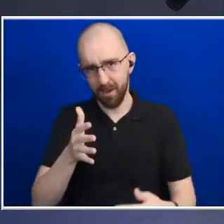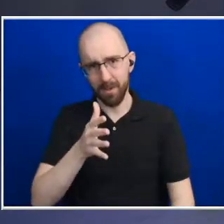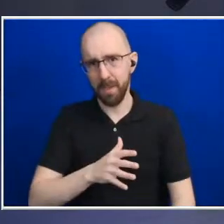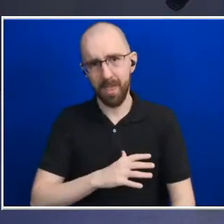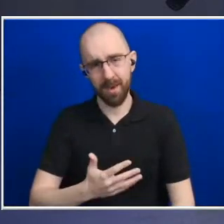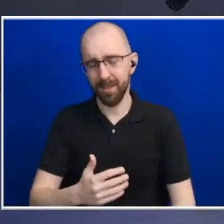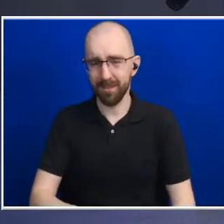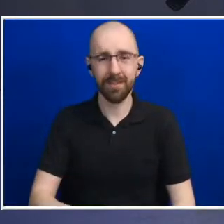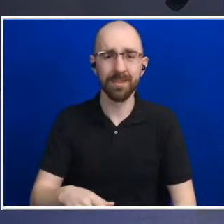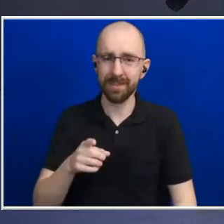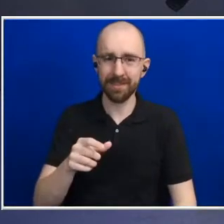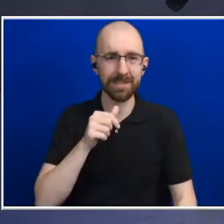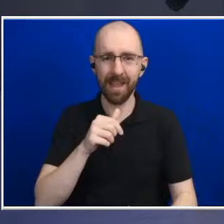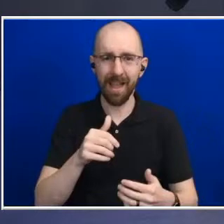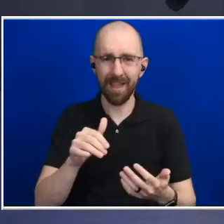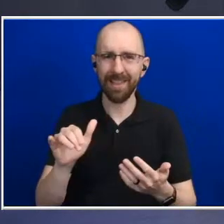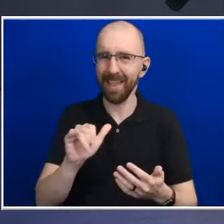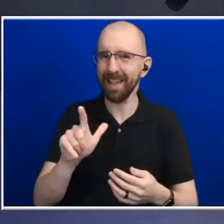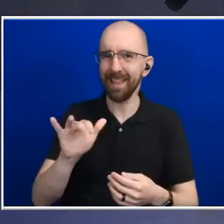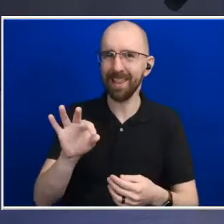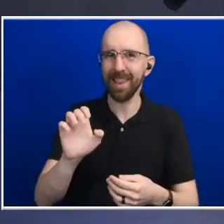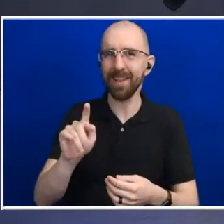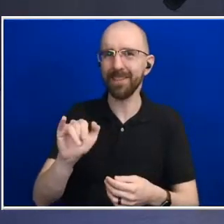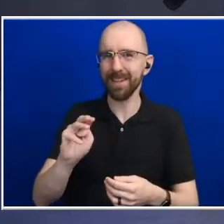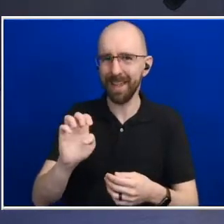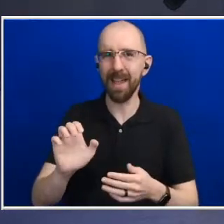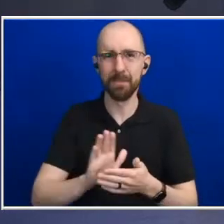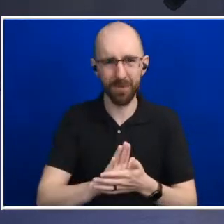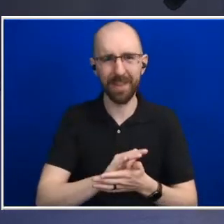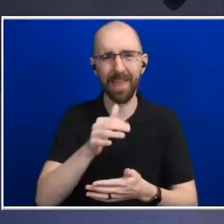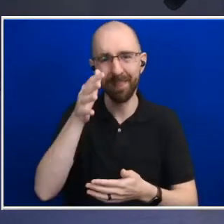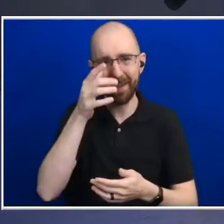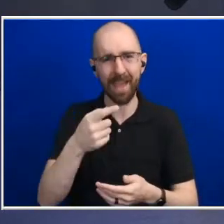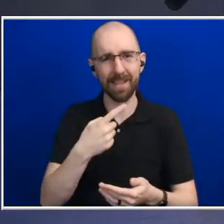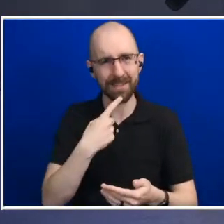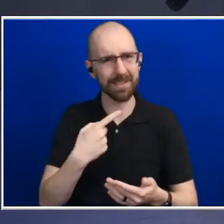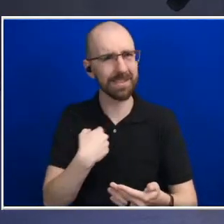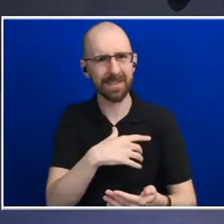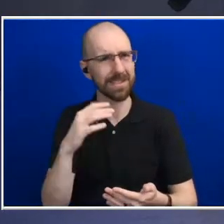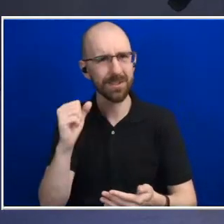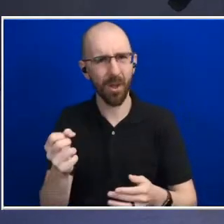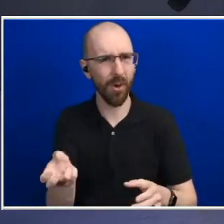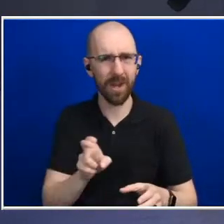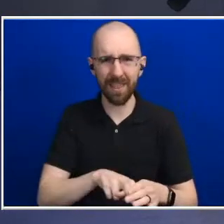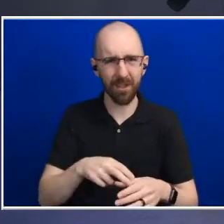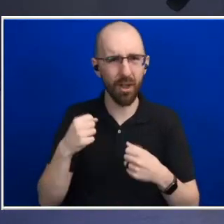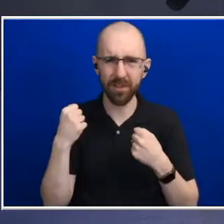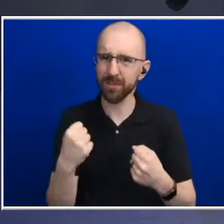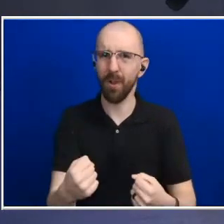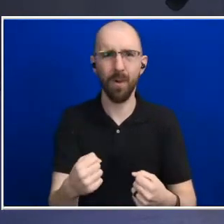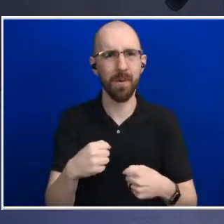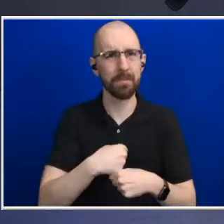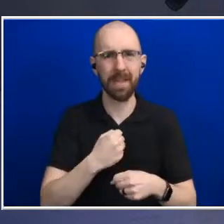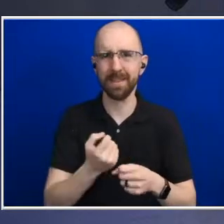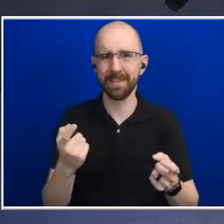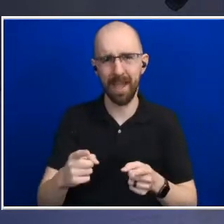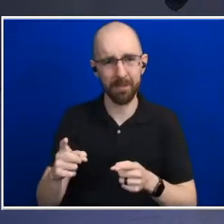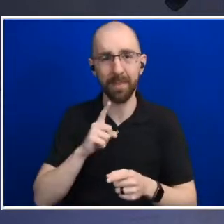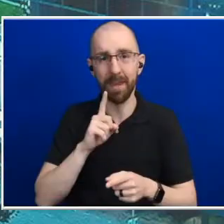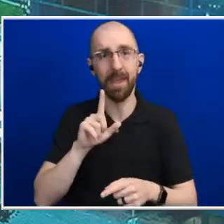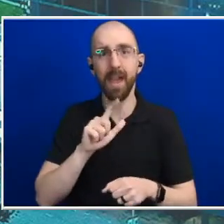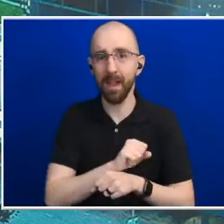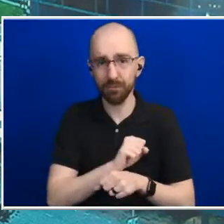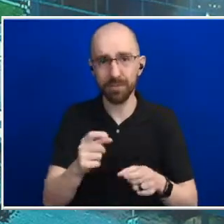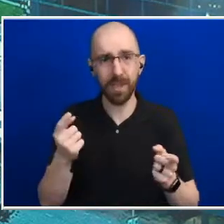out like a Lifetime movie. I could really see it. Like the dad says, kid, let's go. Get in the car, let's go. Let's make this happen. And then it actually happens. Yeah, it